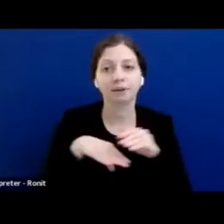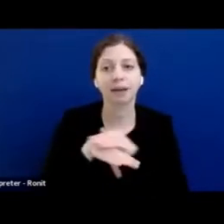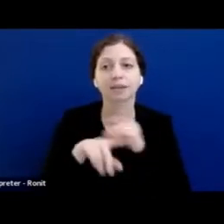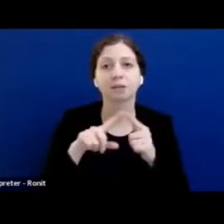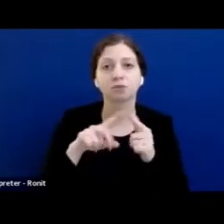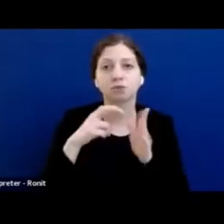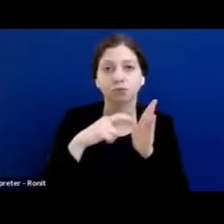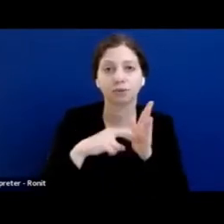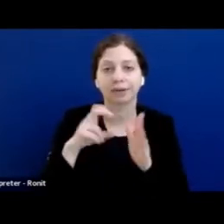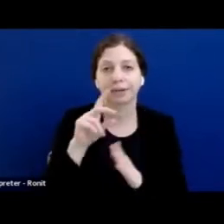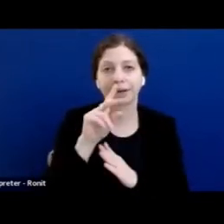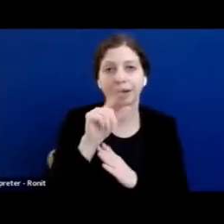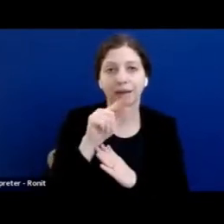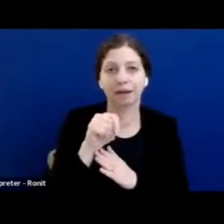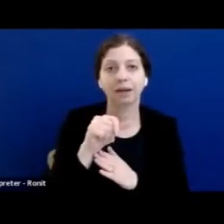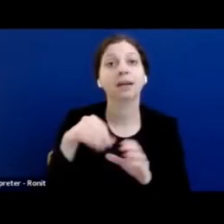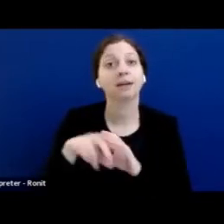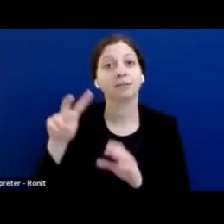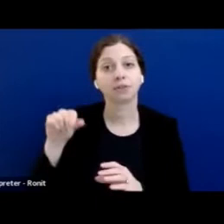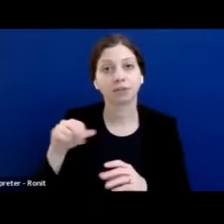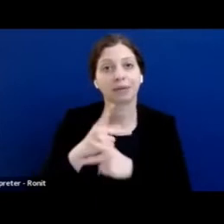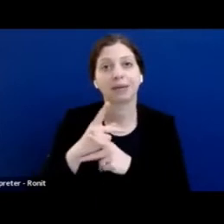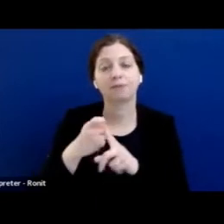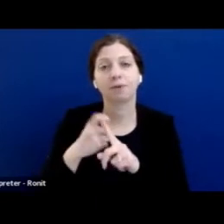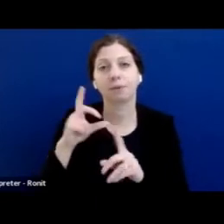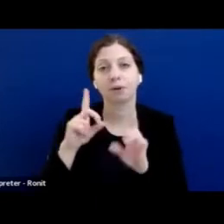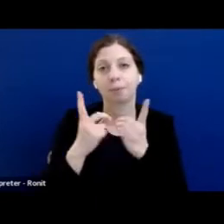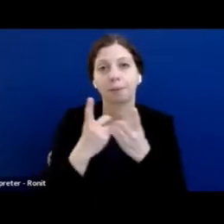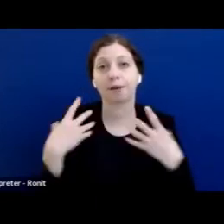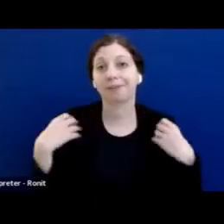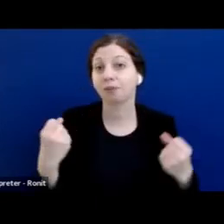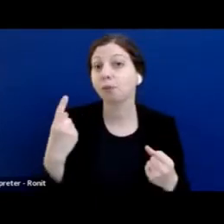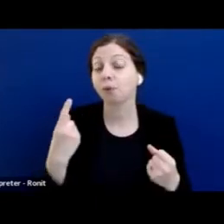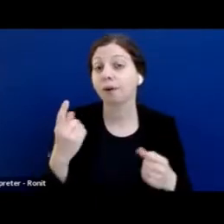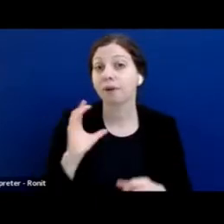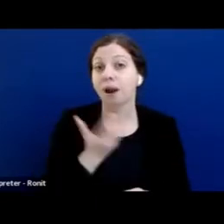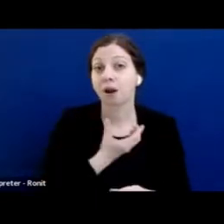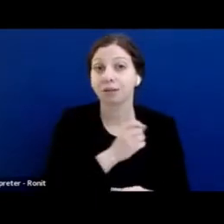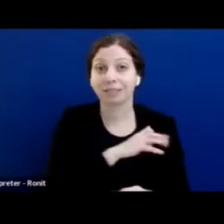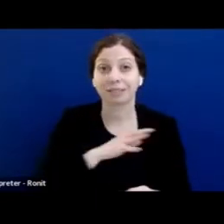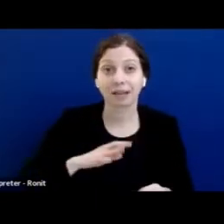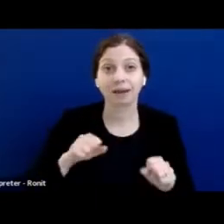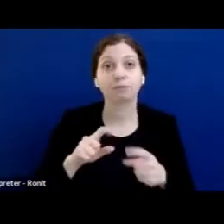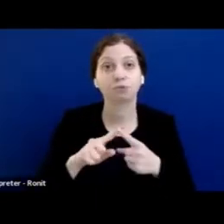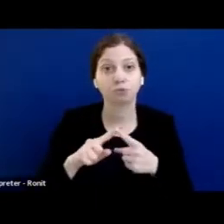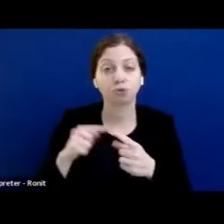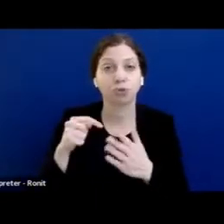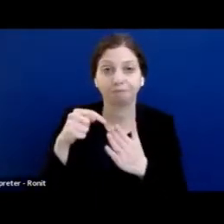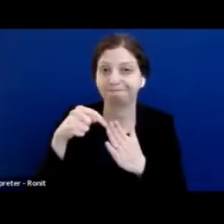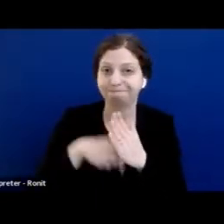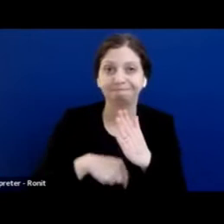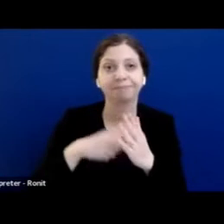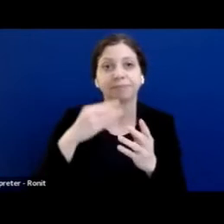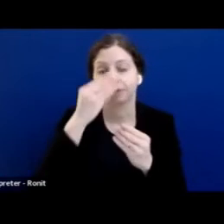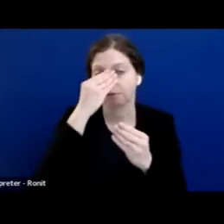data, and in Virginia, this is maintained by the Department of Health, and one of our staff is able to draw down data specific to individuals diagnosed with a